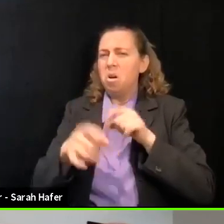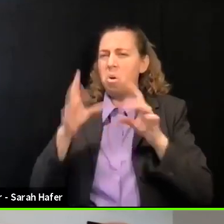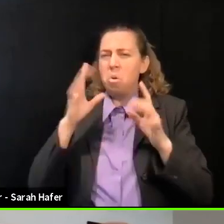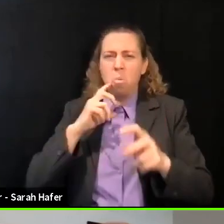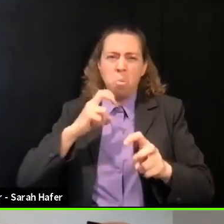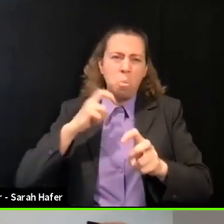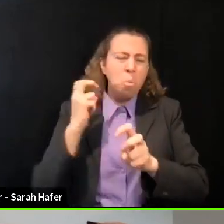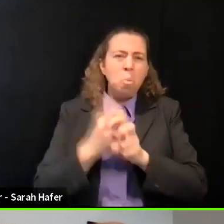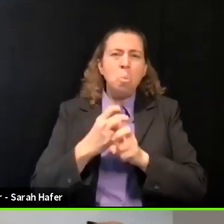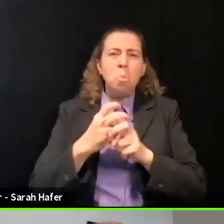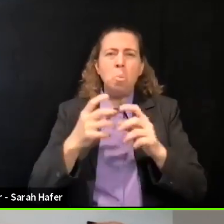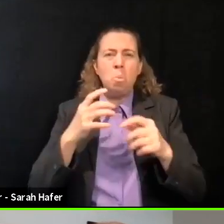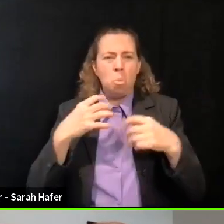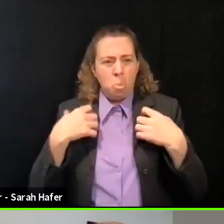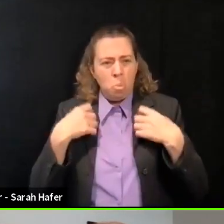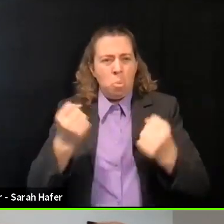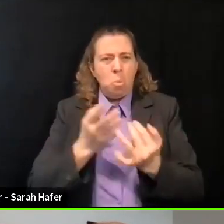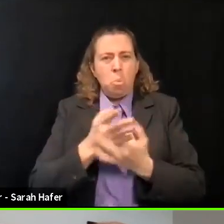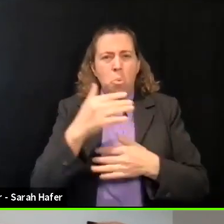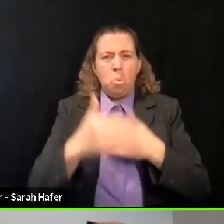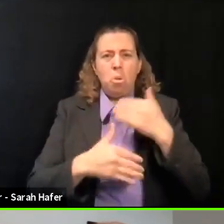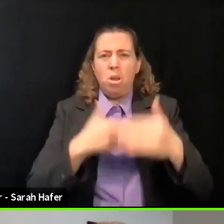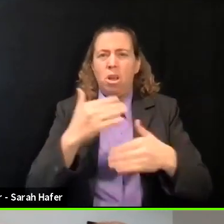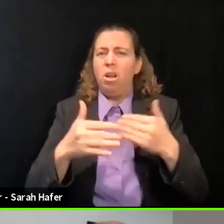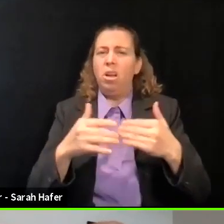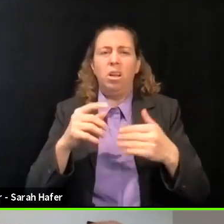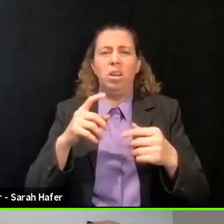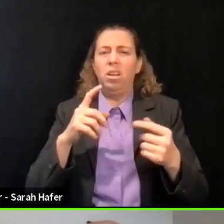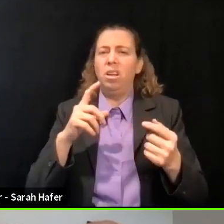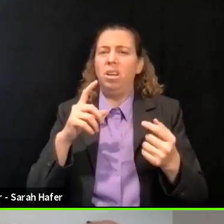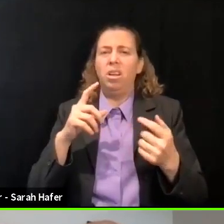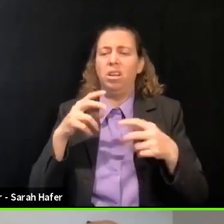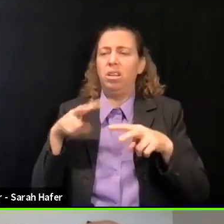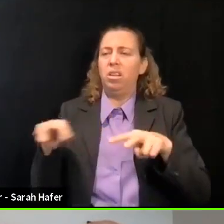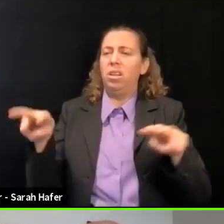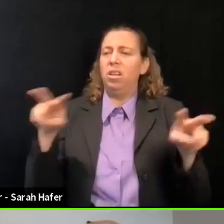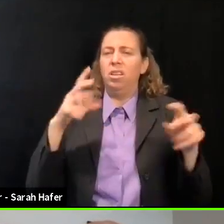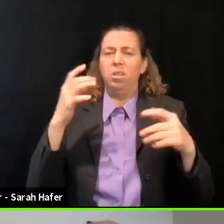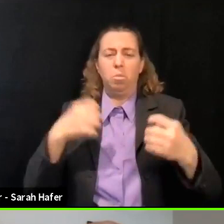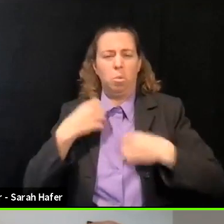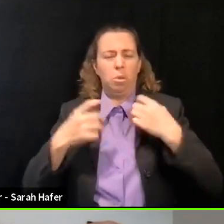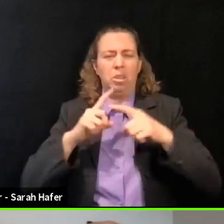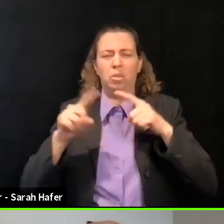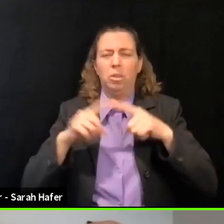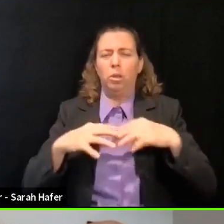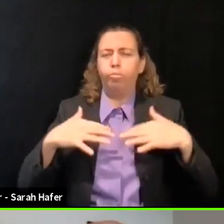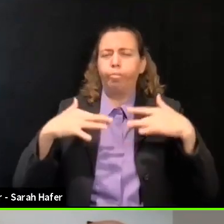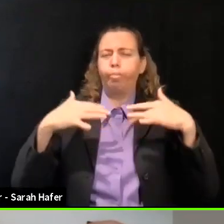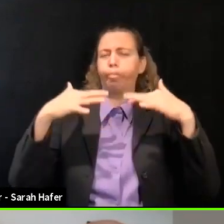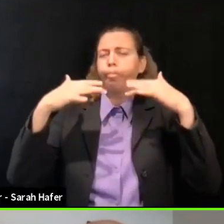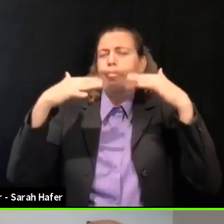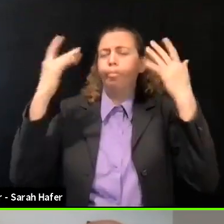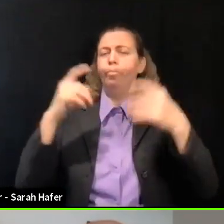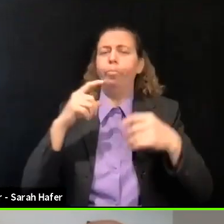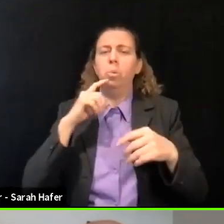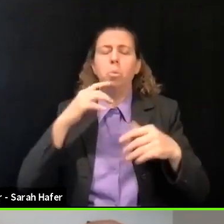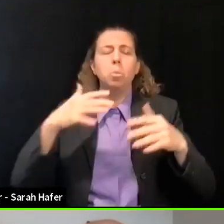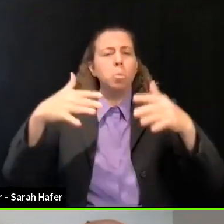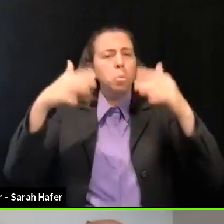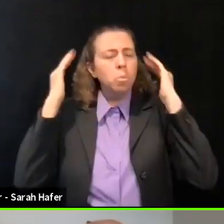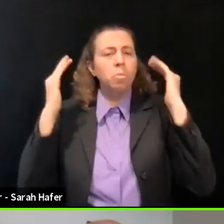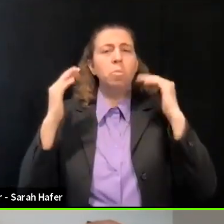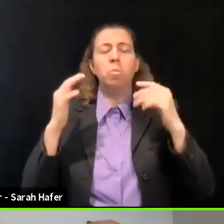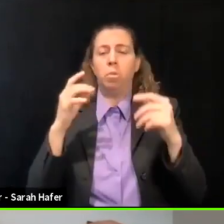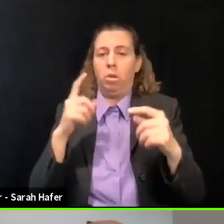so overshadowed in a sense with the difficult circumstances of the dying. And then we've looked at all those